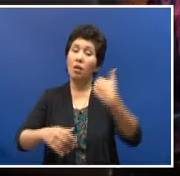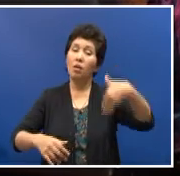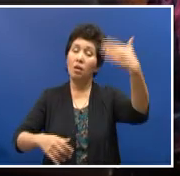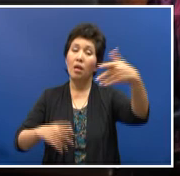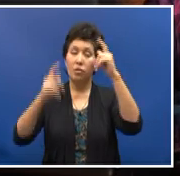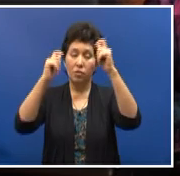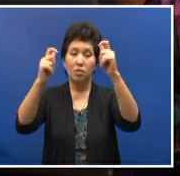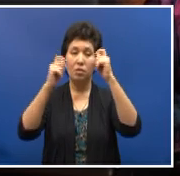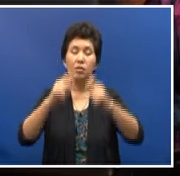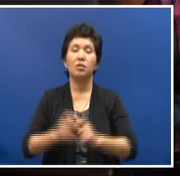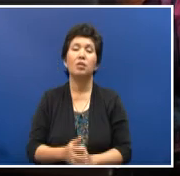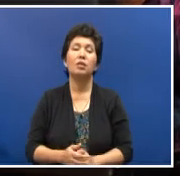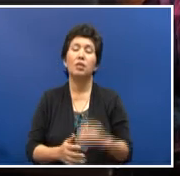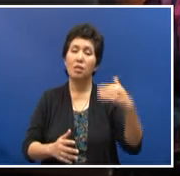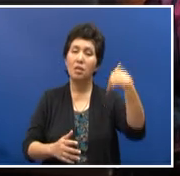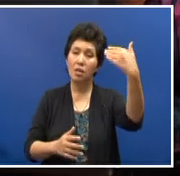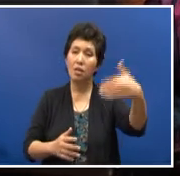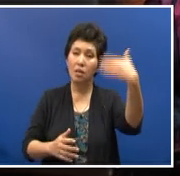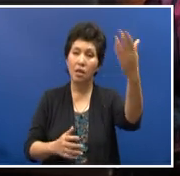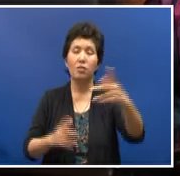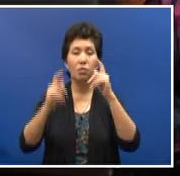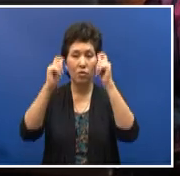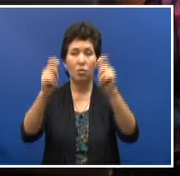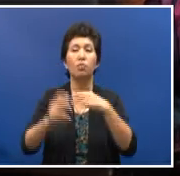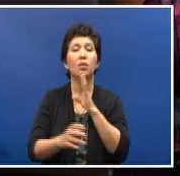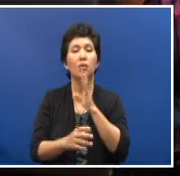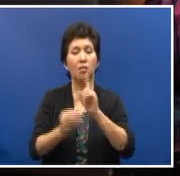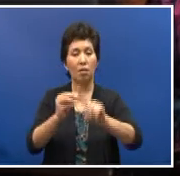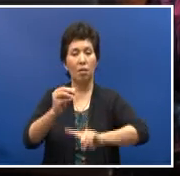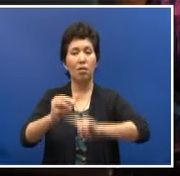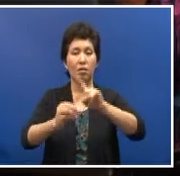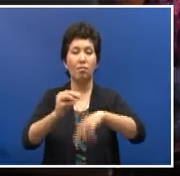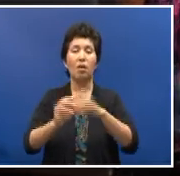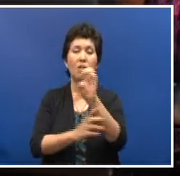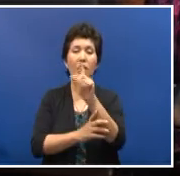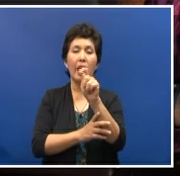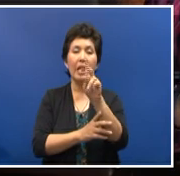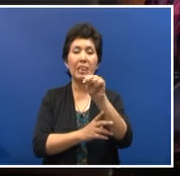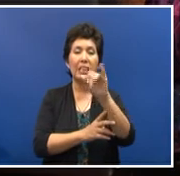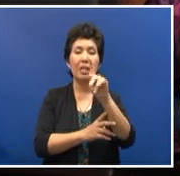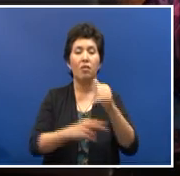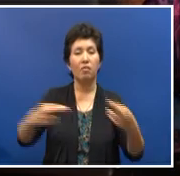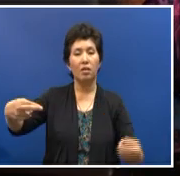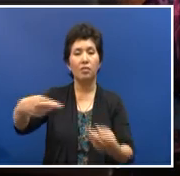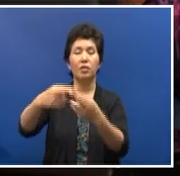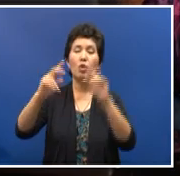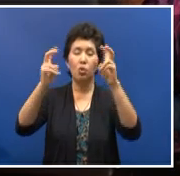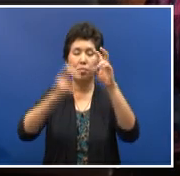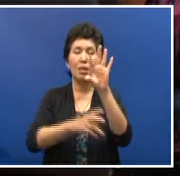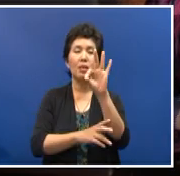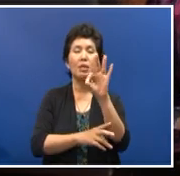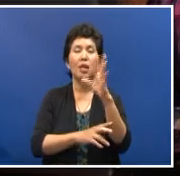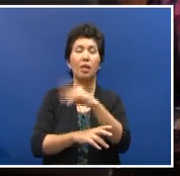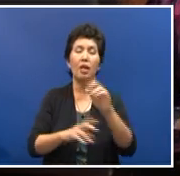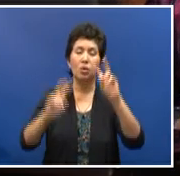next tutorial, okay, whereby in next tutorial we are going to talk about ethnic relations, that is under topic 9,